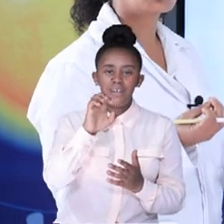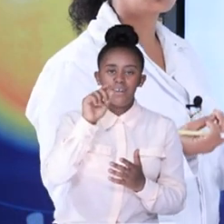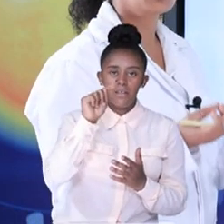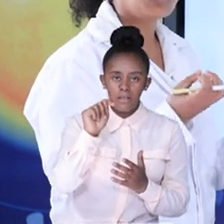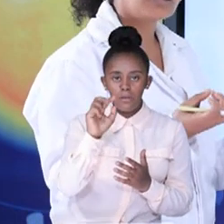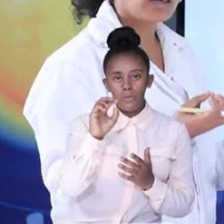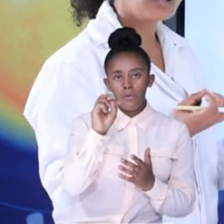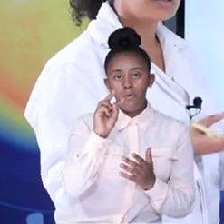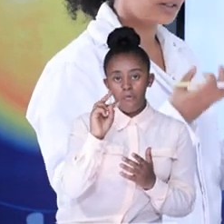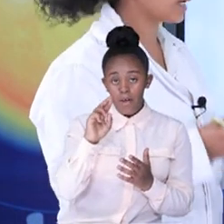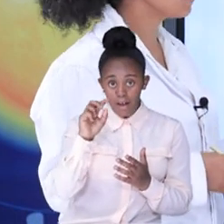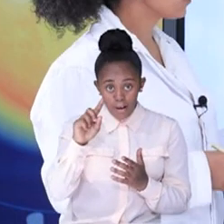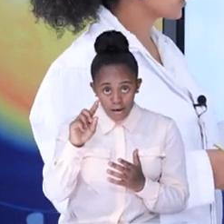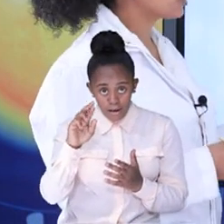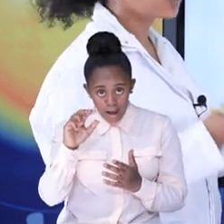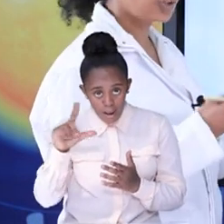in order to